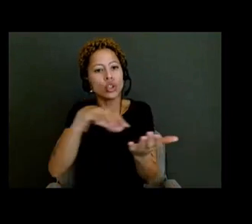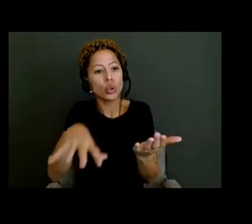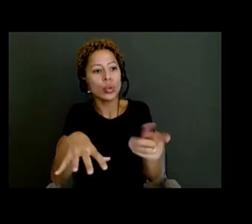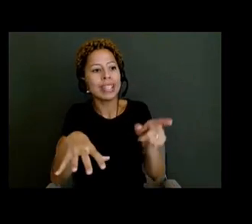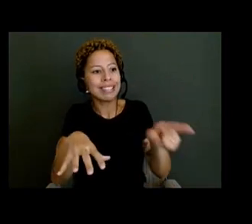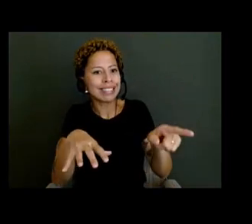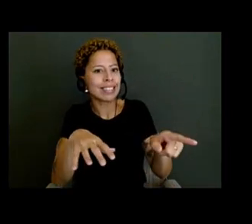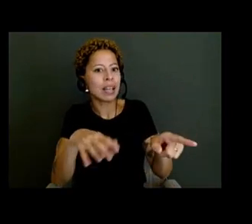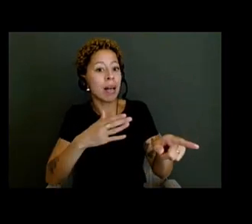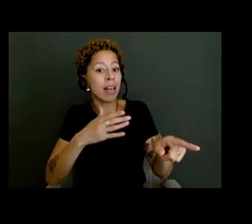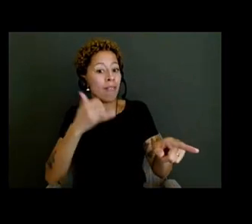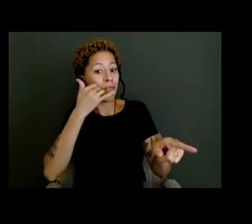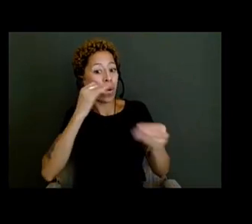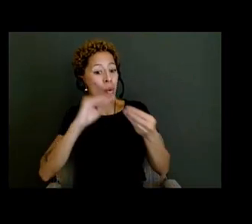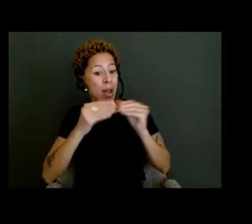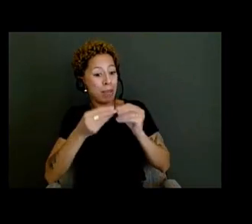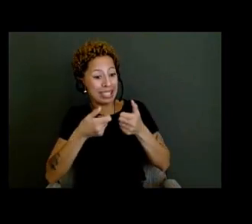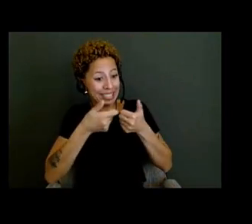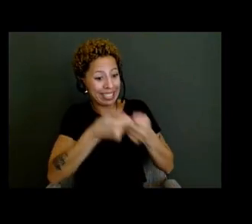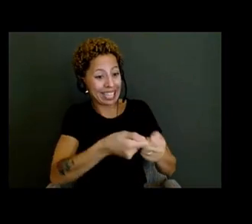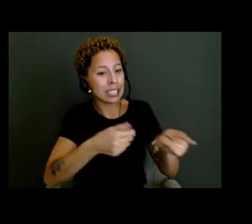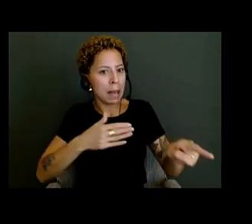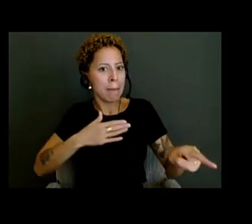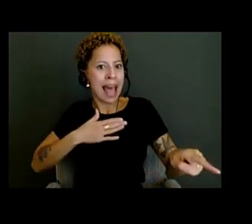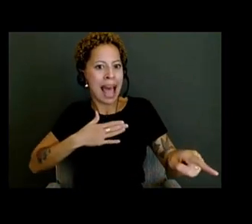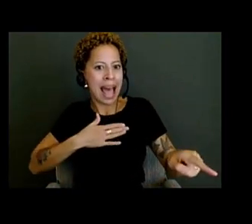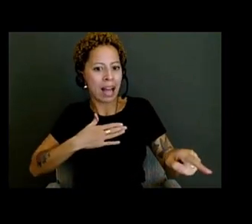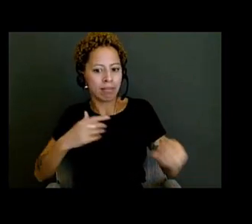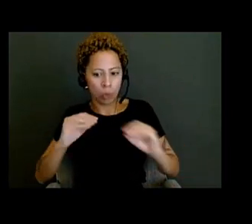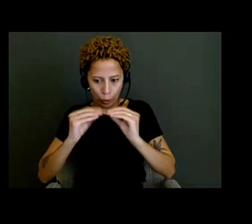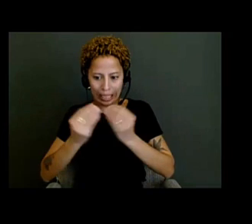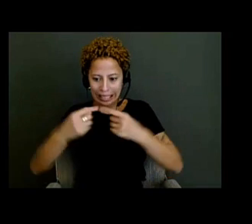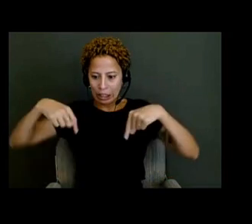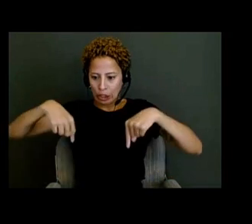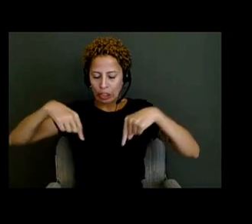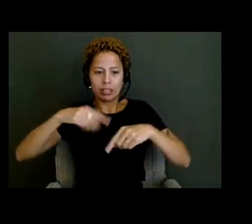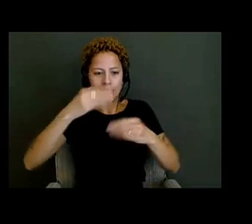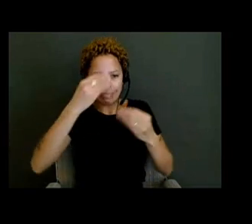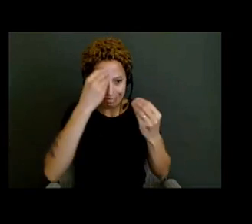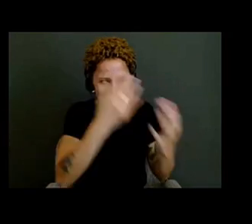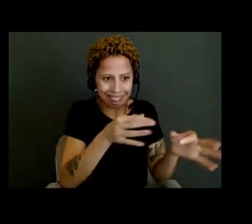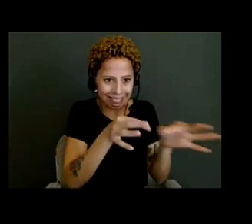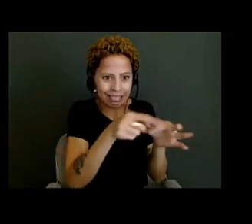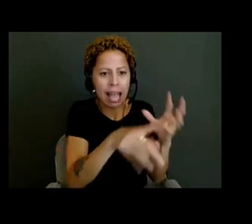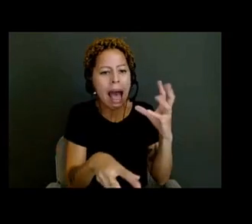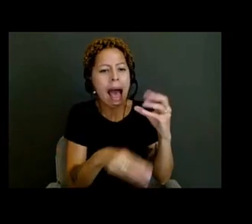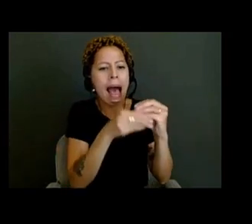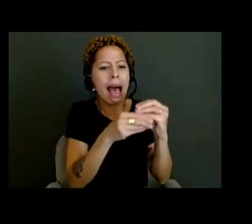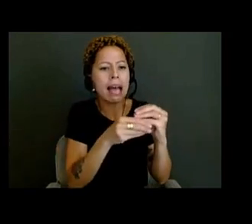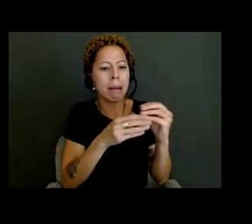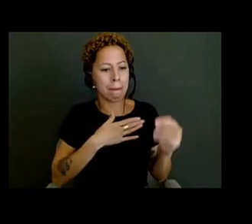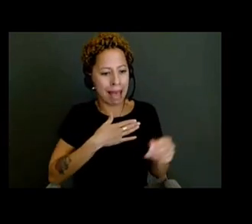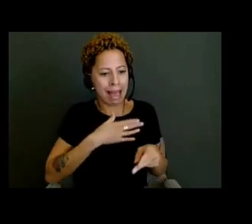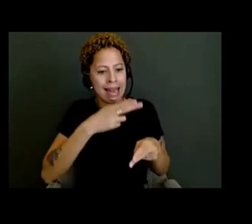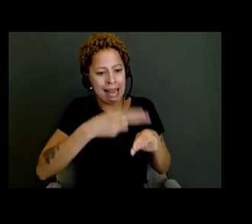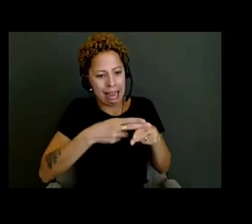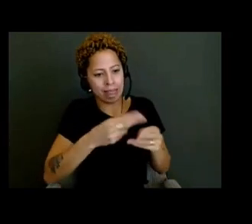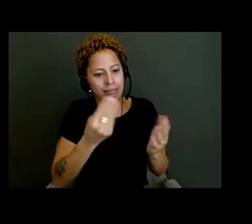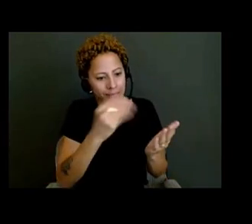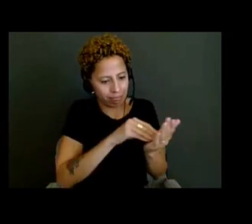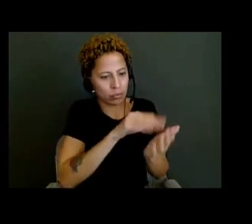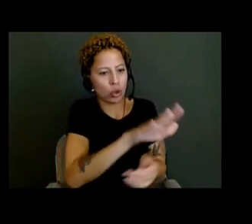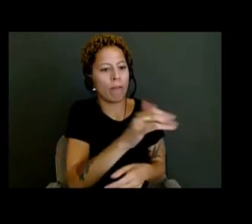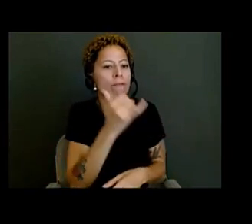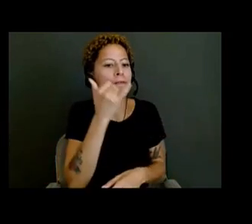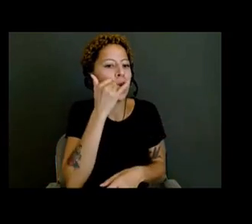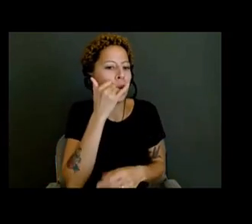spam. And it is as simple as James mentioned, potentially even building an activity or a lesson for your students or learners who are coming and